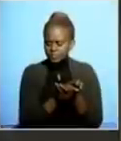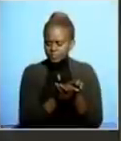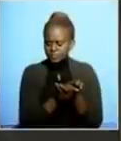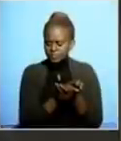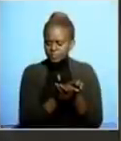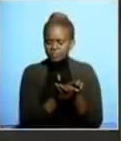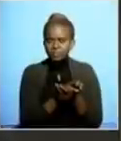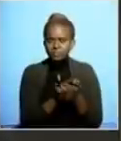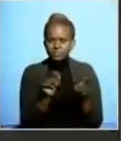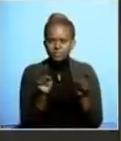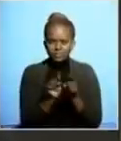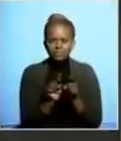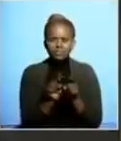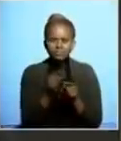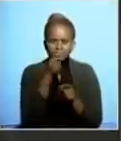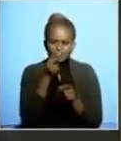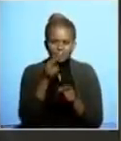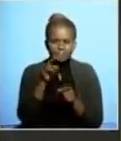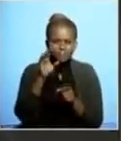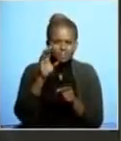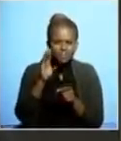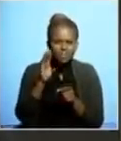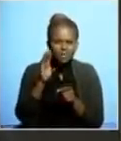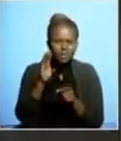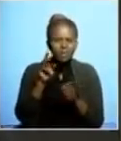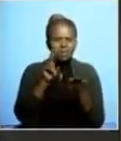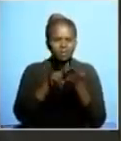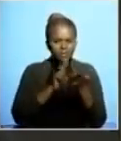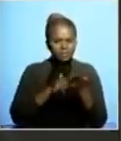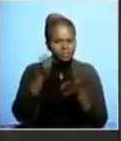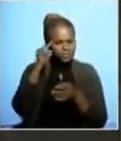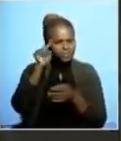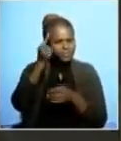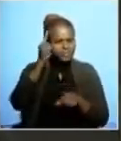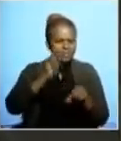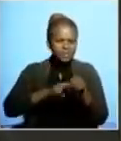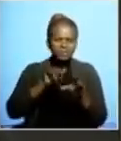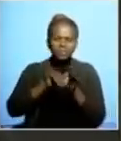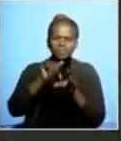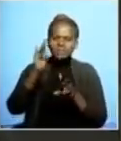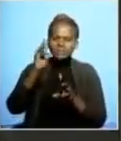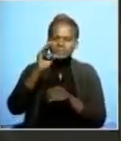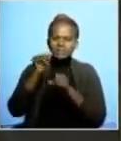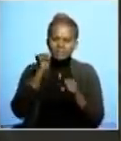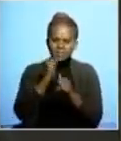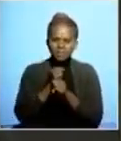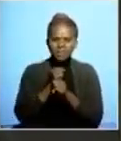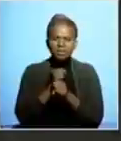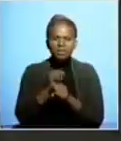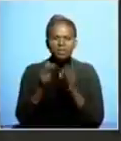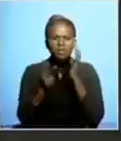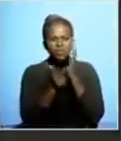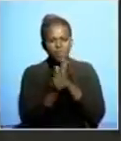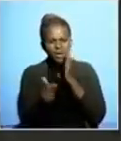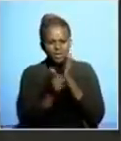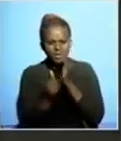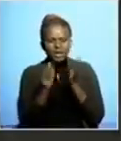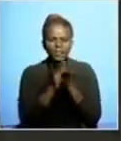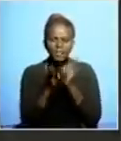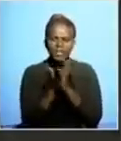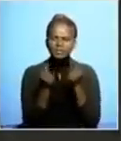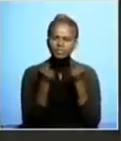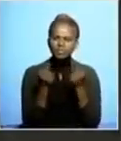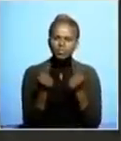Check out the Bloomberg report. For the first time in 17 years, the kwacha gained against the dollar. First